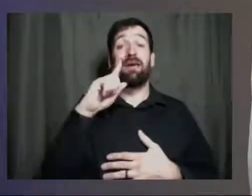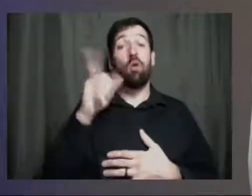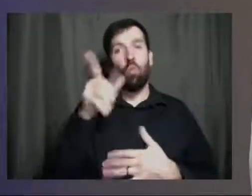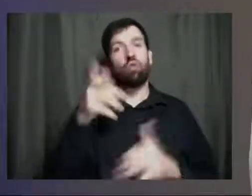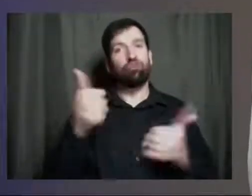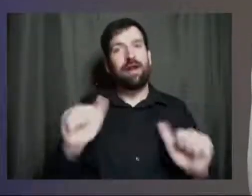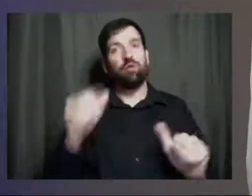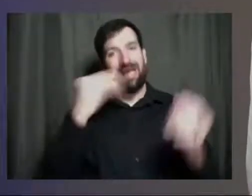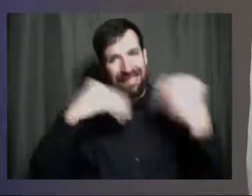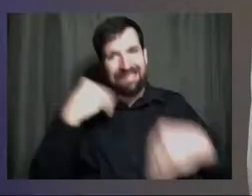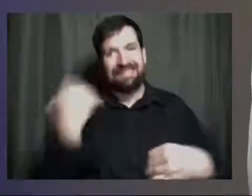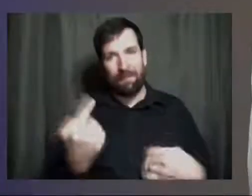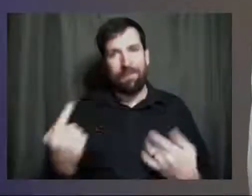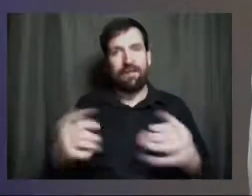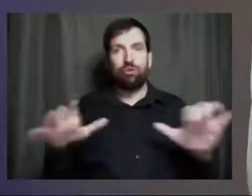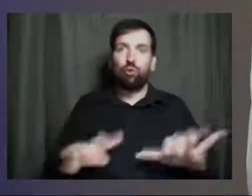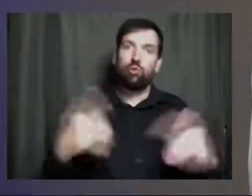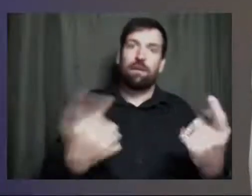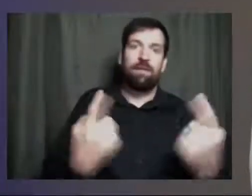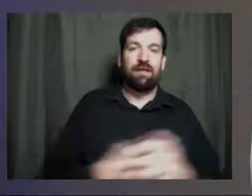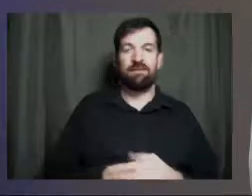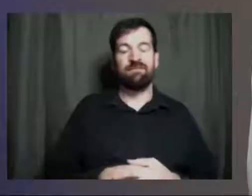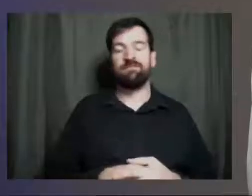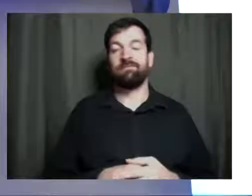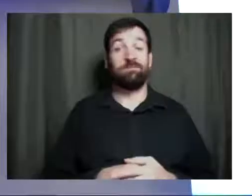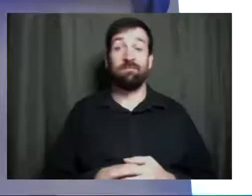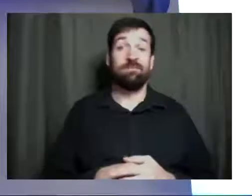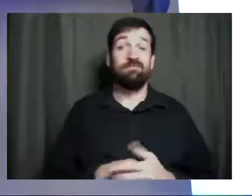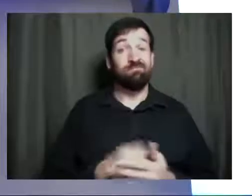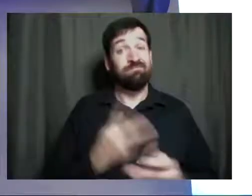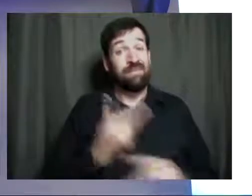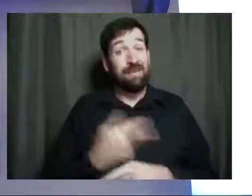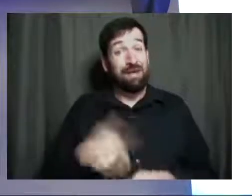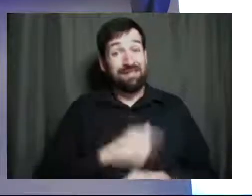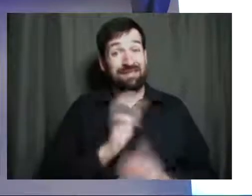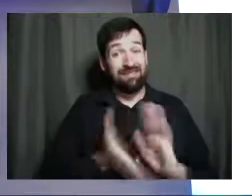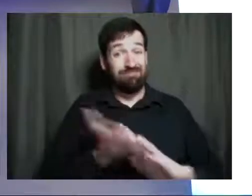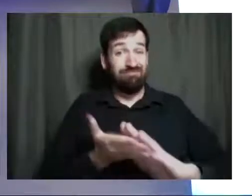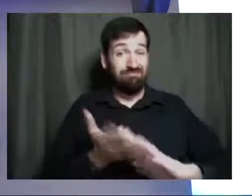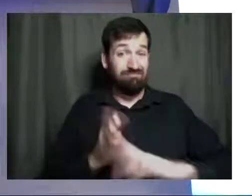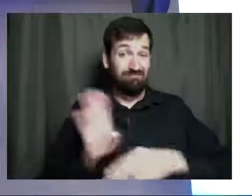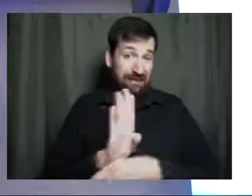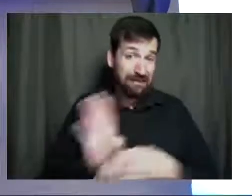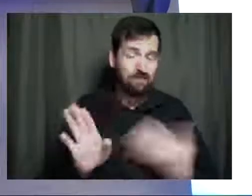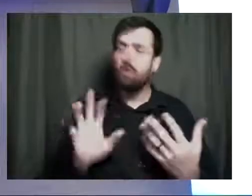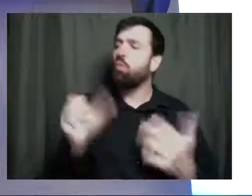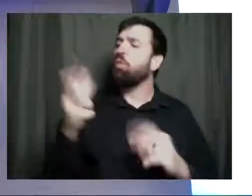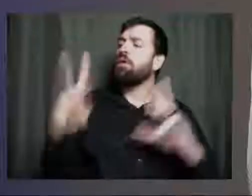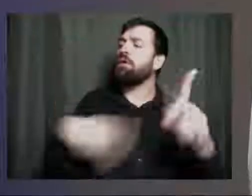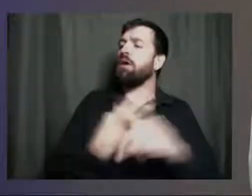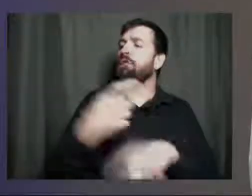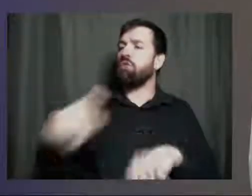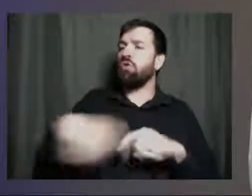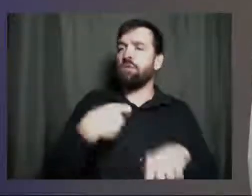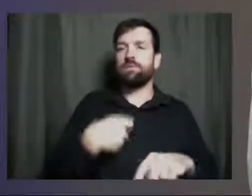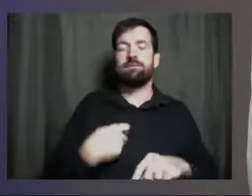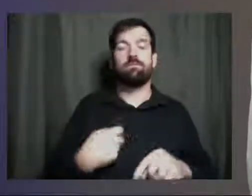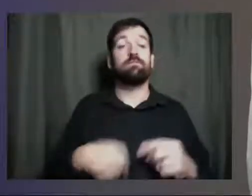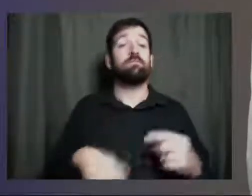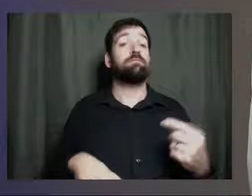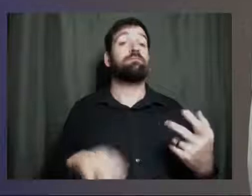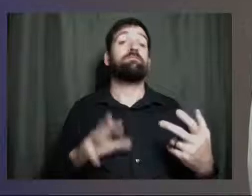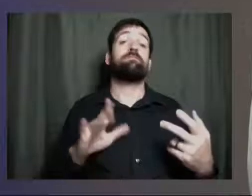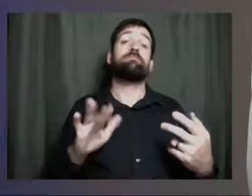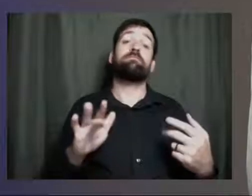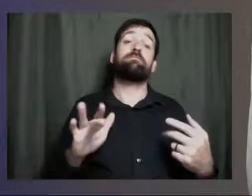do something. And so they keep us in business. Very good advice. Okay, so what other types of calls do you get on Halloween? So we also get more